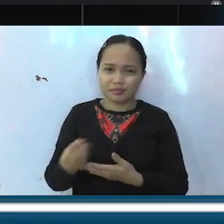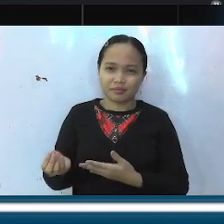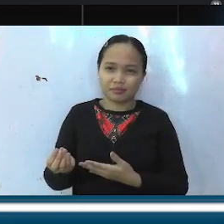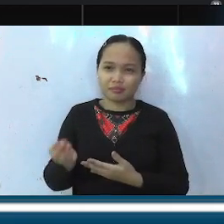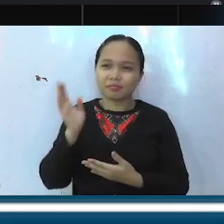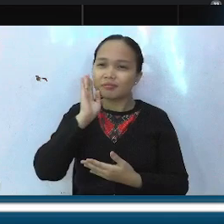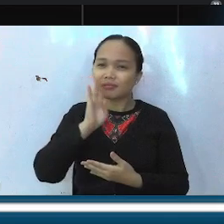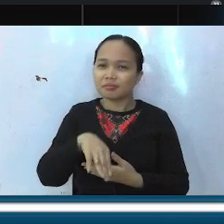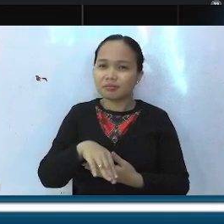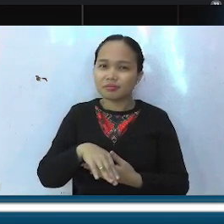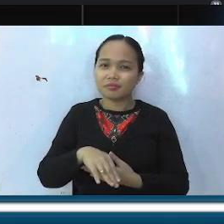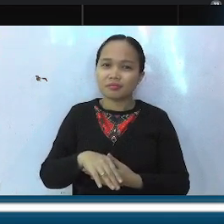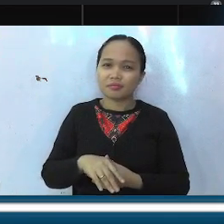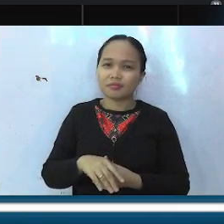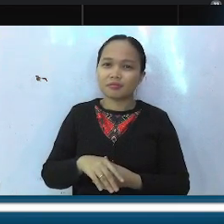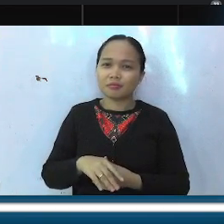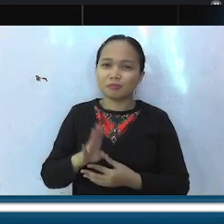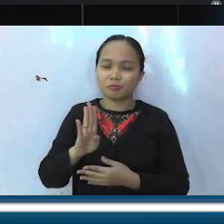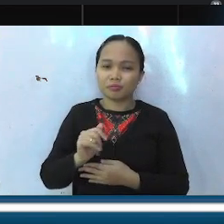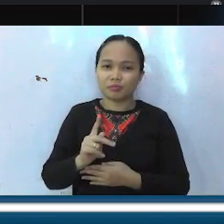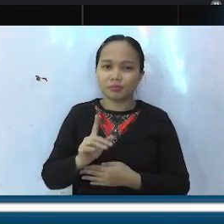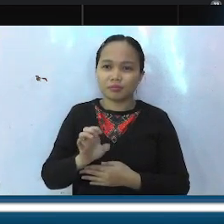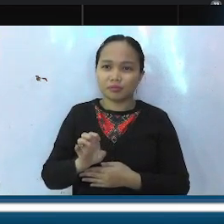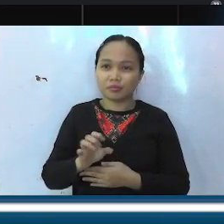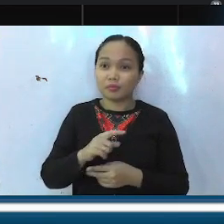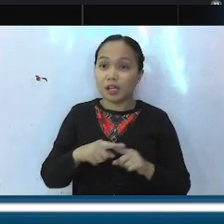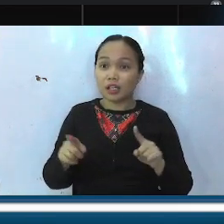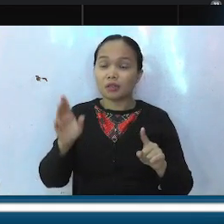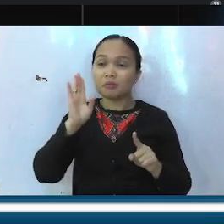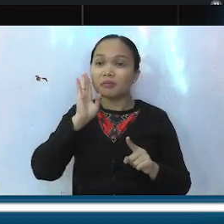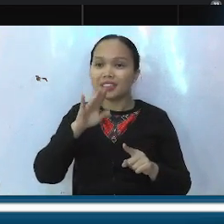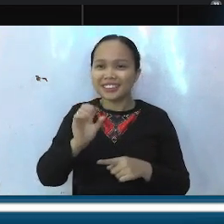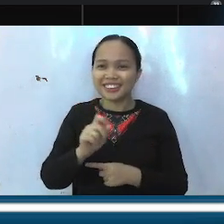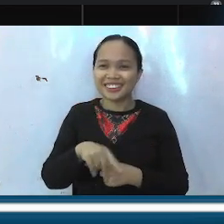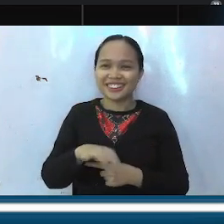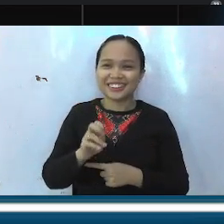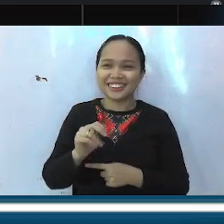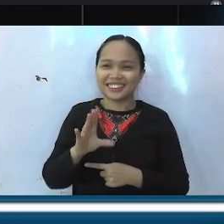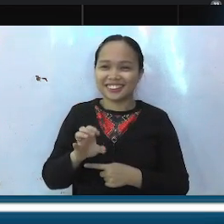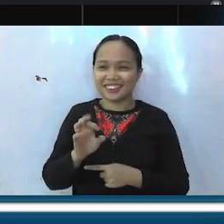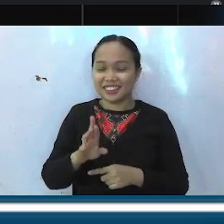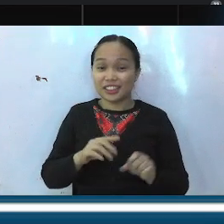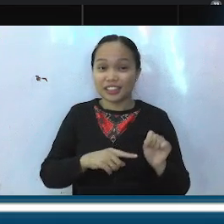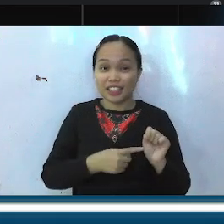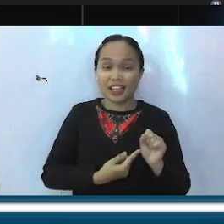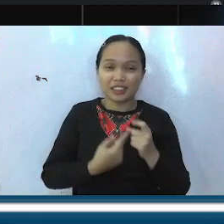And Brother Blake will not be here. Brother Spencer will start crying. And